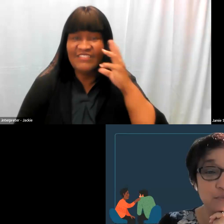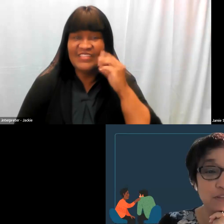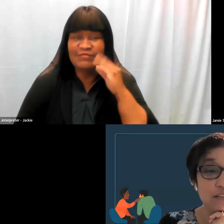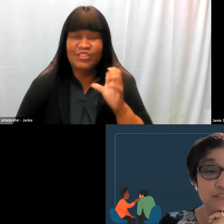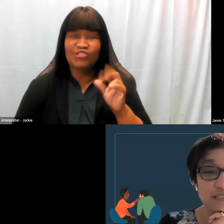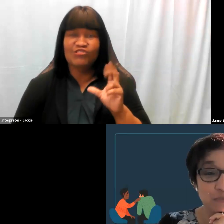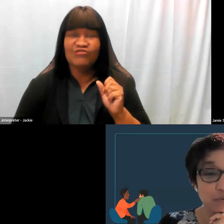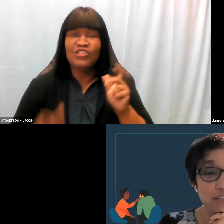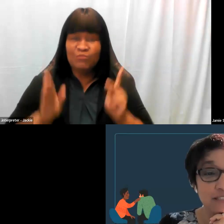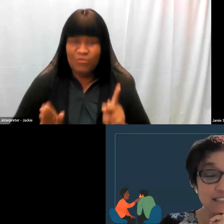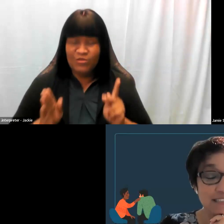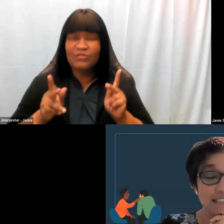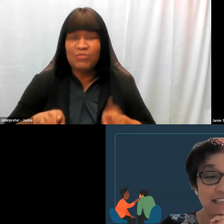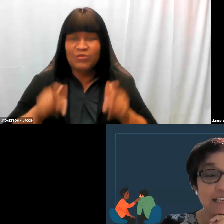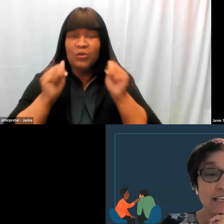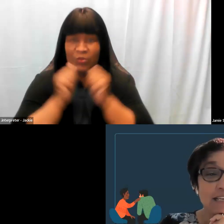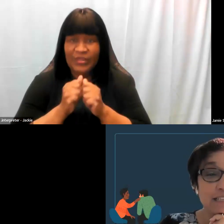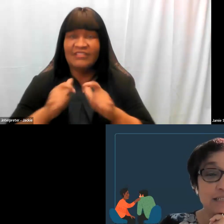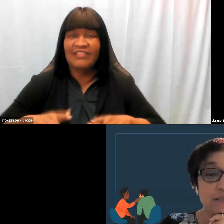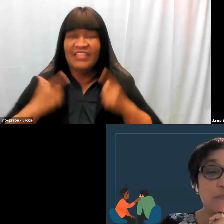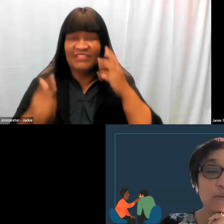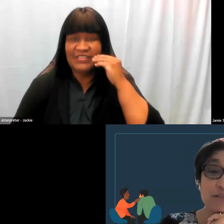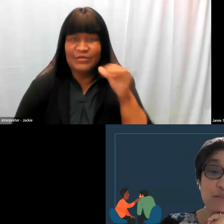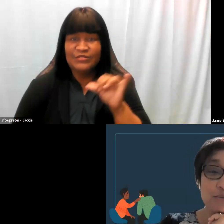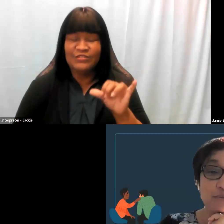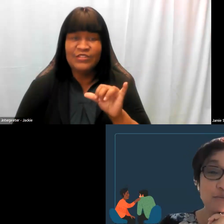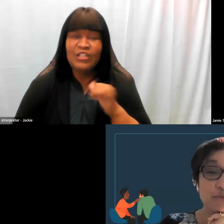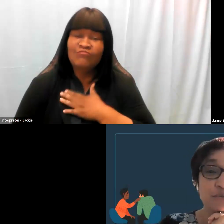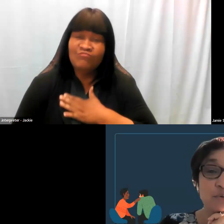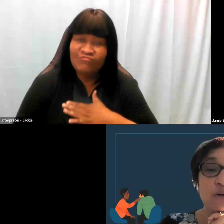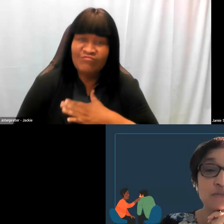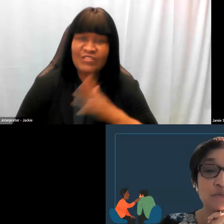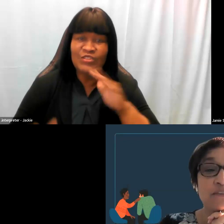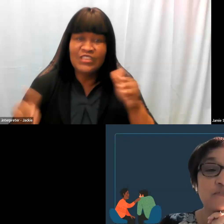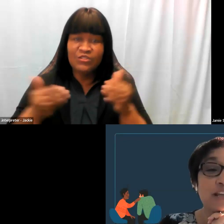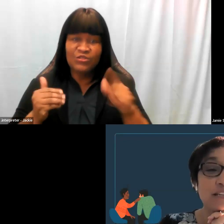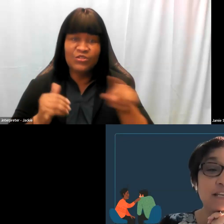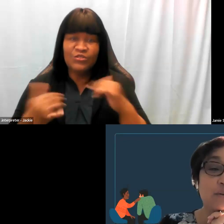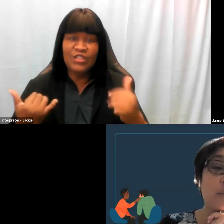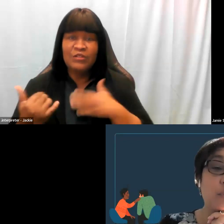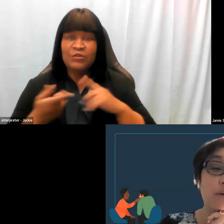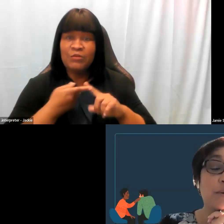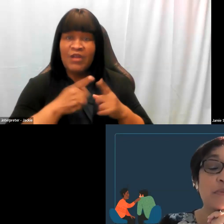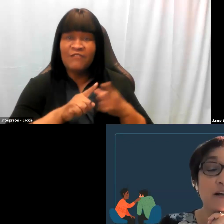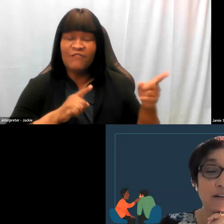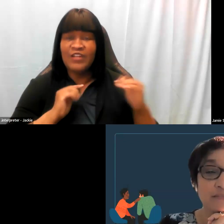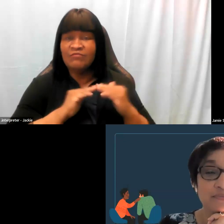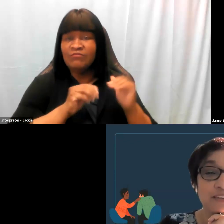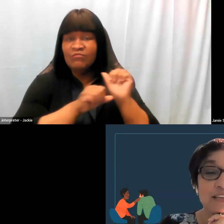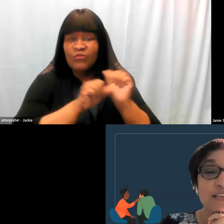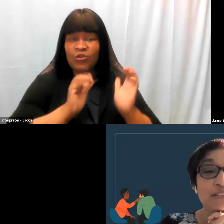as a person with lived experience. And it is my pleasure to introduce you all to my friend and co-worker,